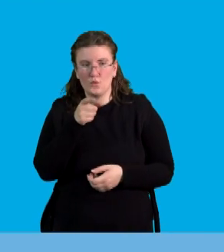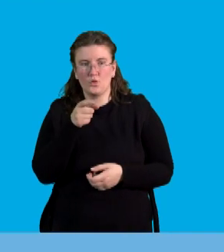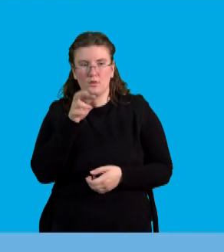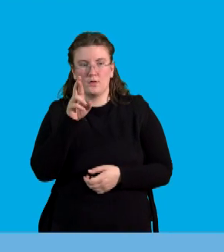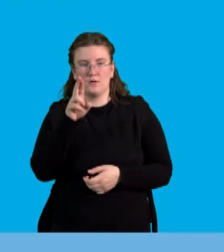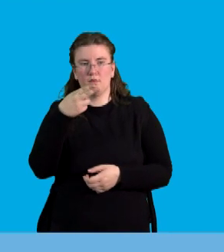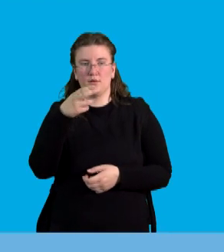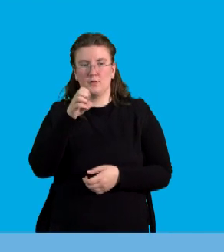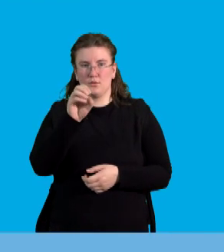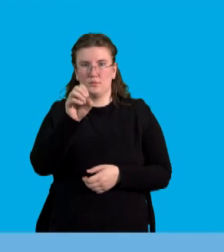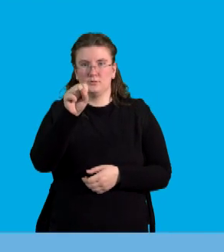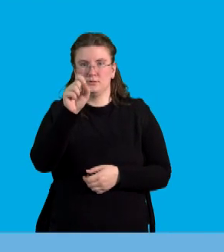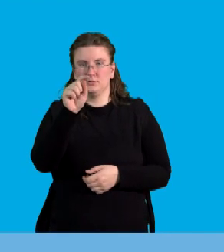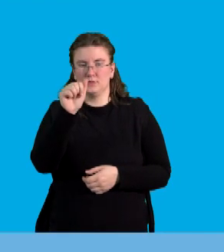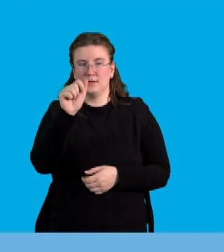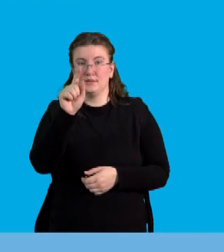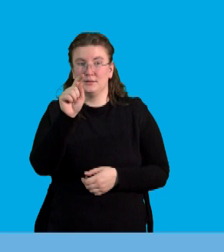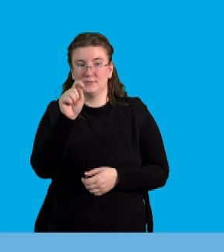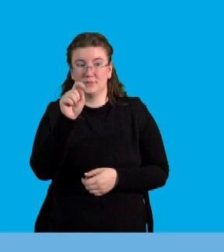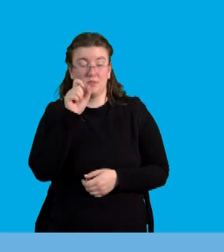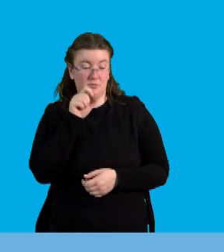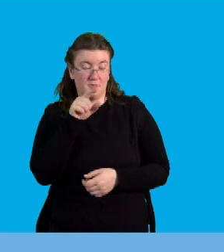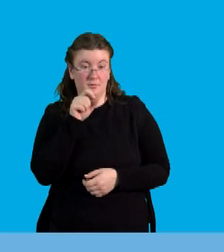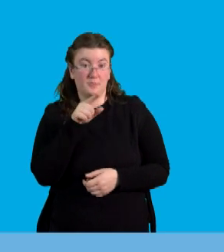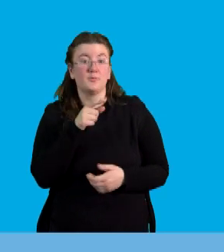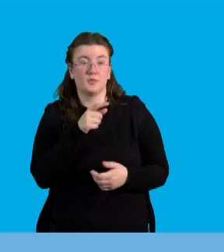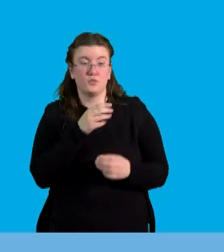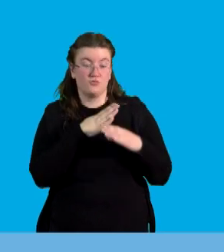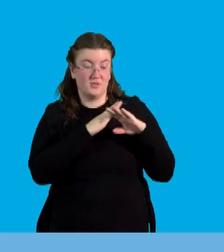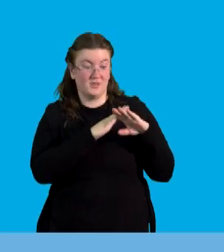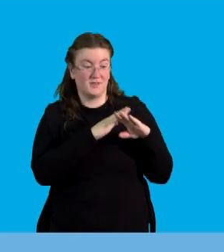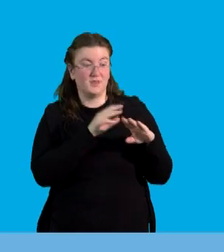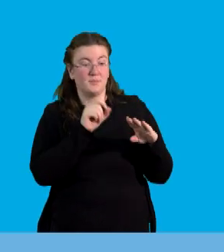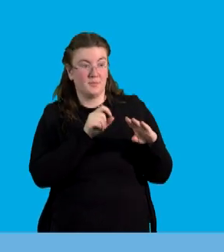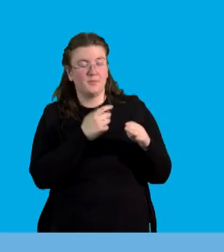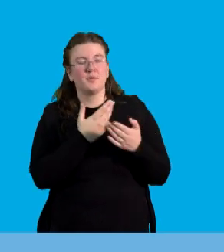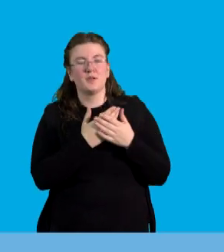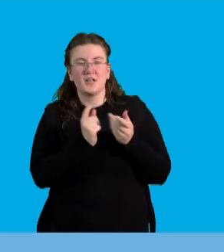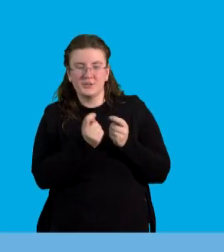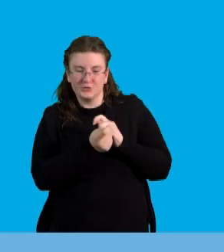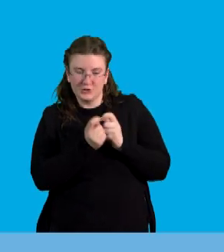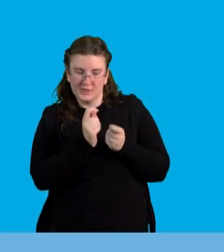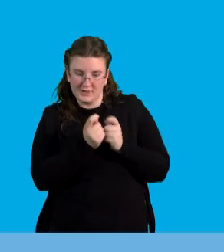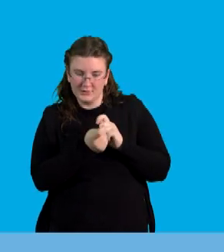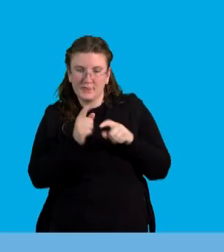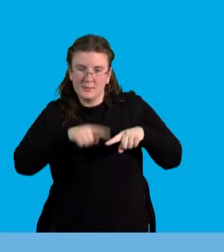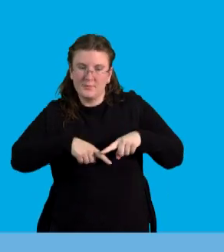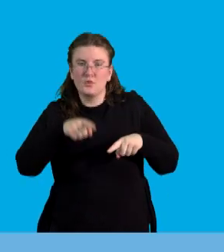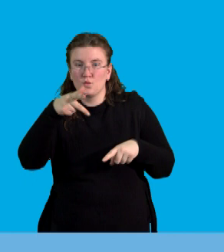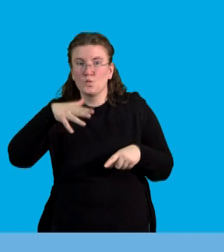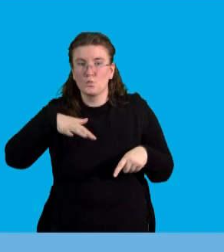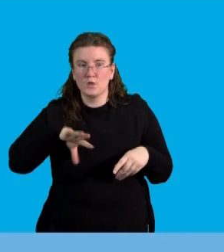is a device that is adjustable. So basically, it's a resistor that can be adjusted in terms of how